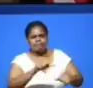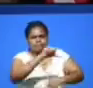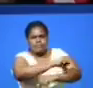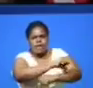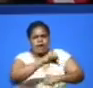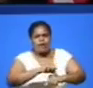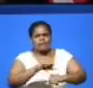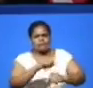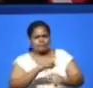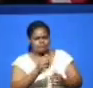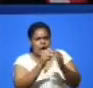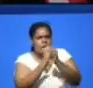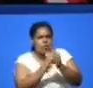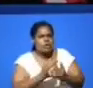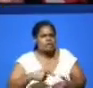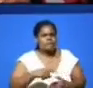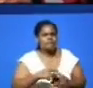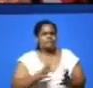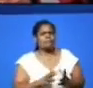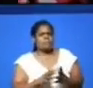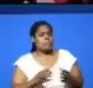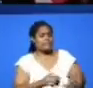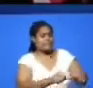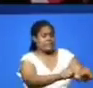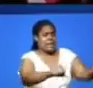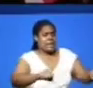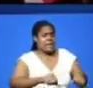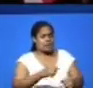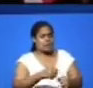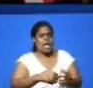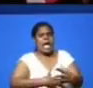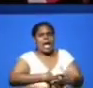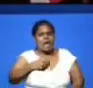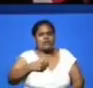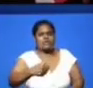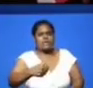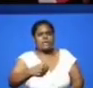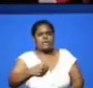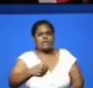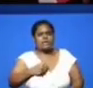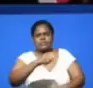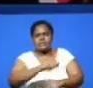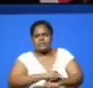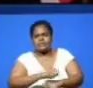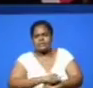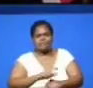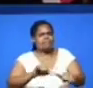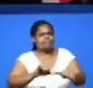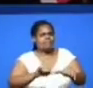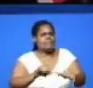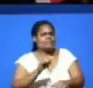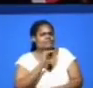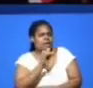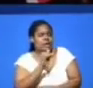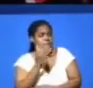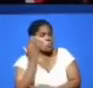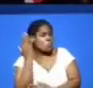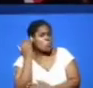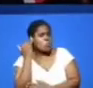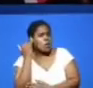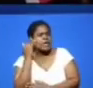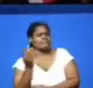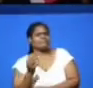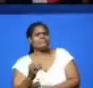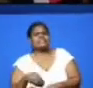therein. But the court which is without the temple, leave it out, measure it not, for it is given to